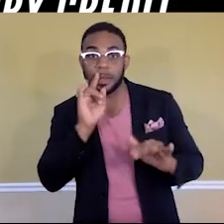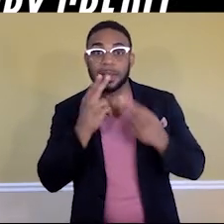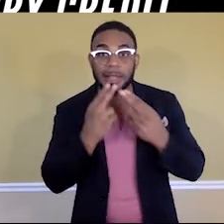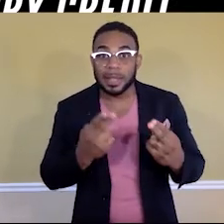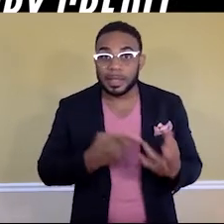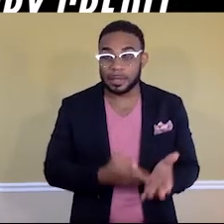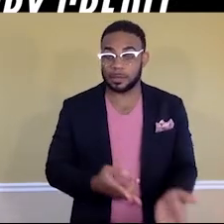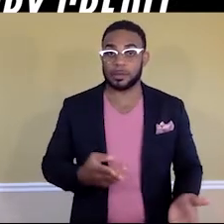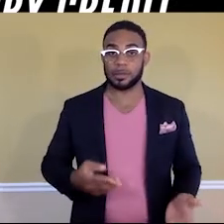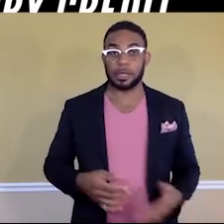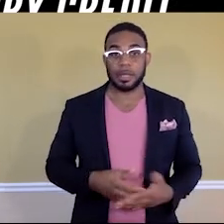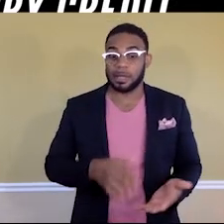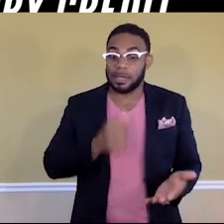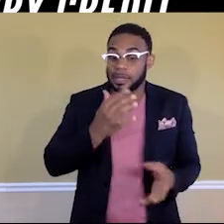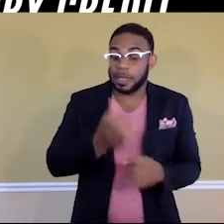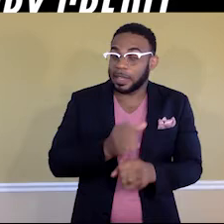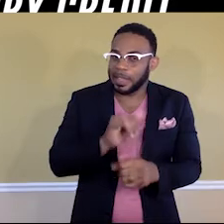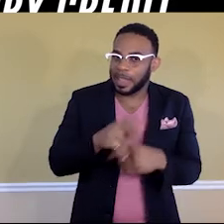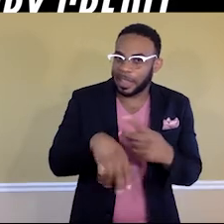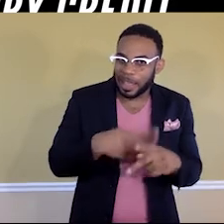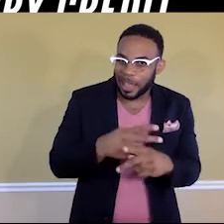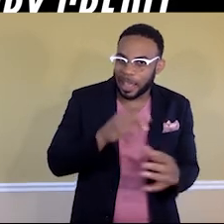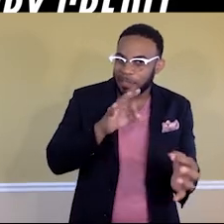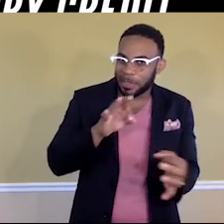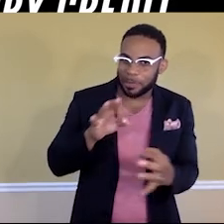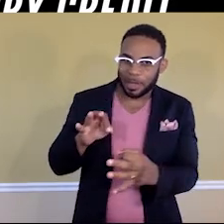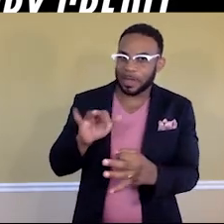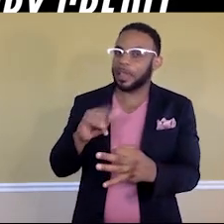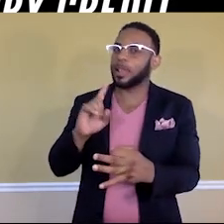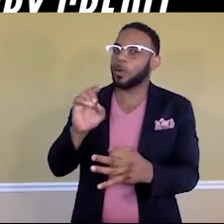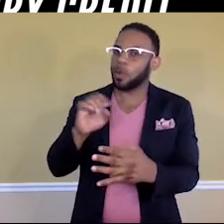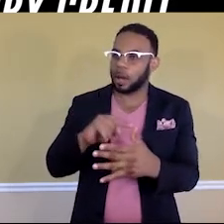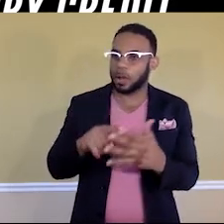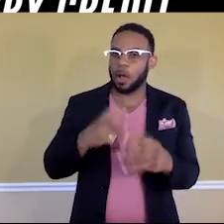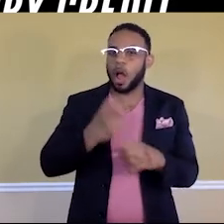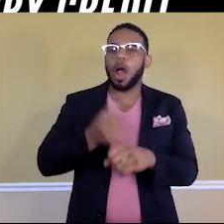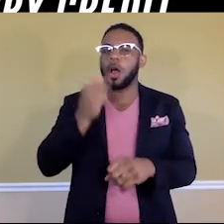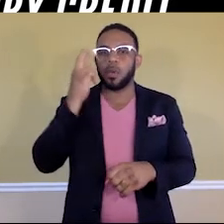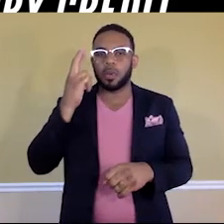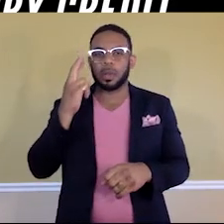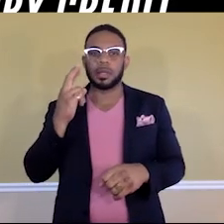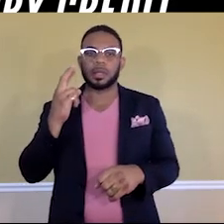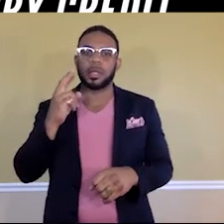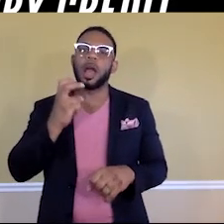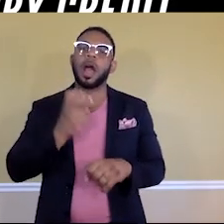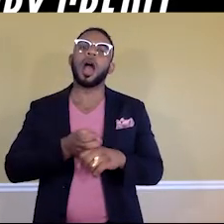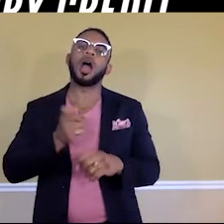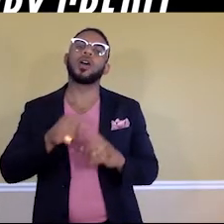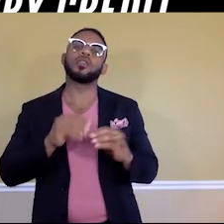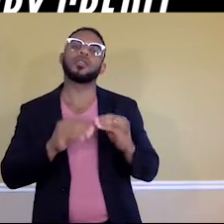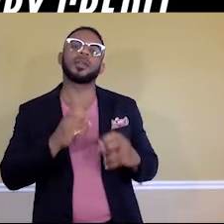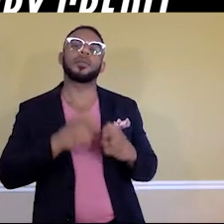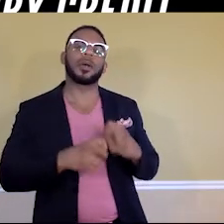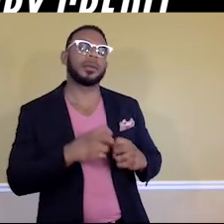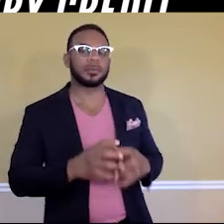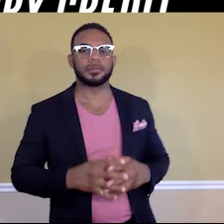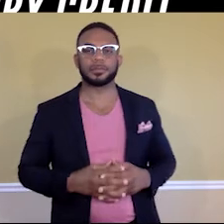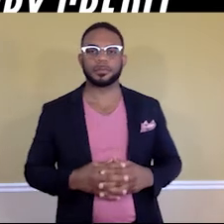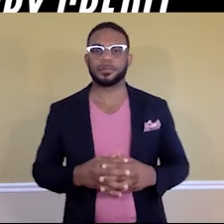these crimes. It's not getting that kind of feedback, and that's one of the hardest reasons that it's a hard to fix